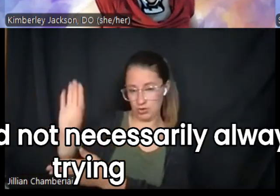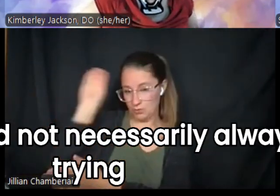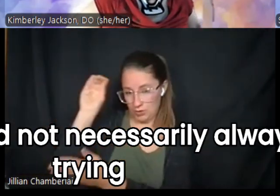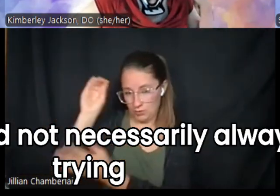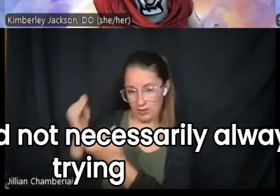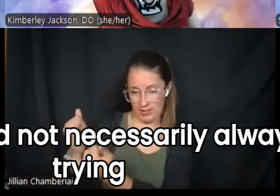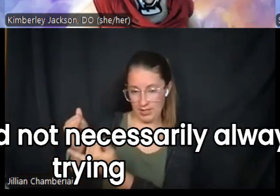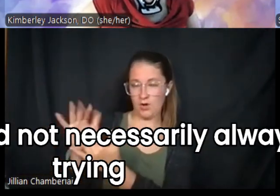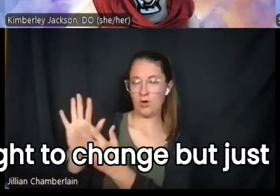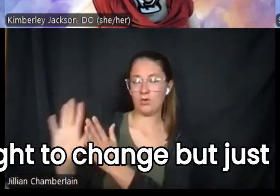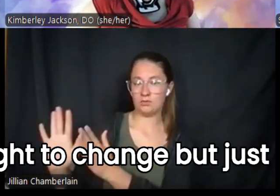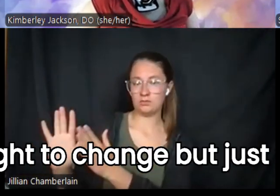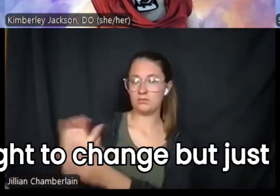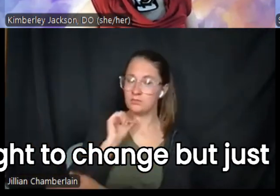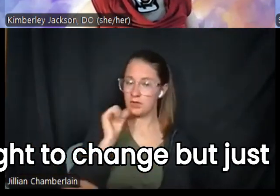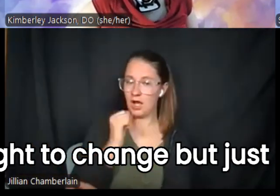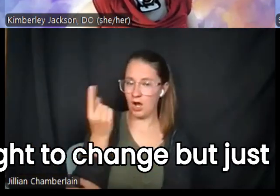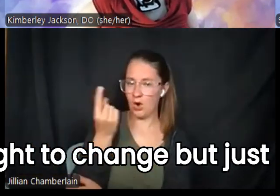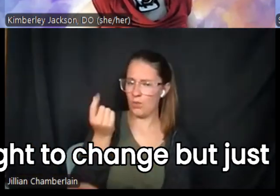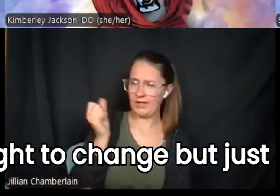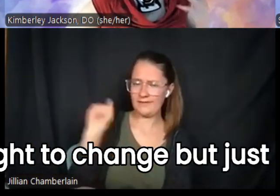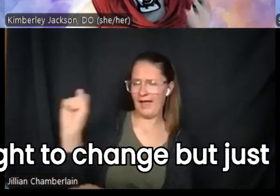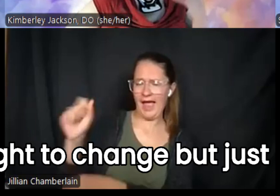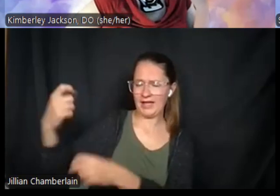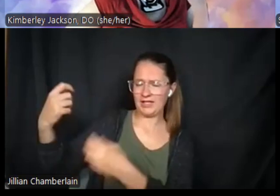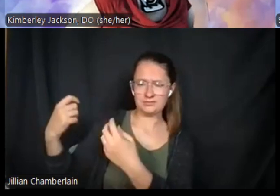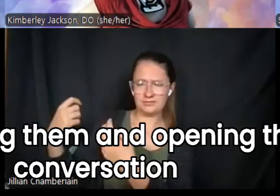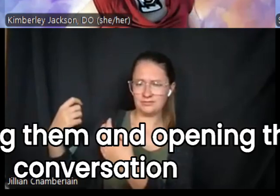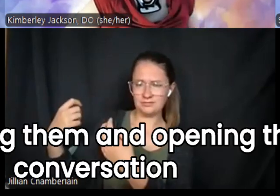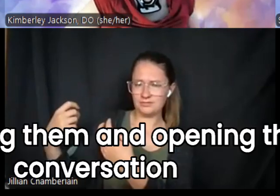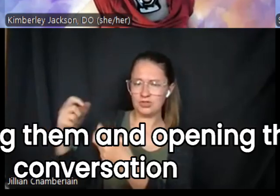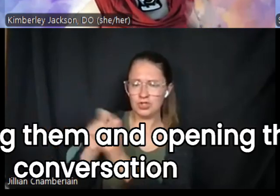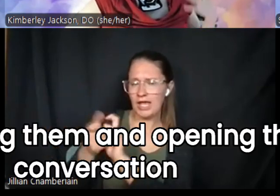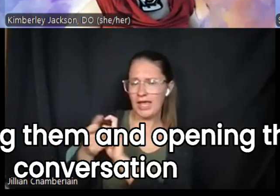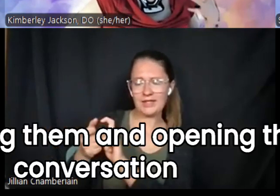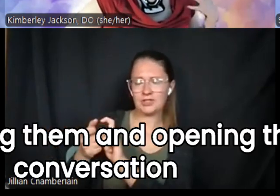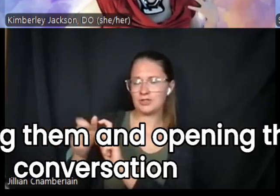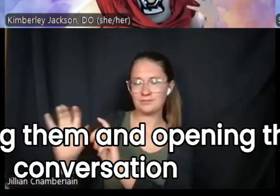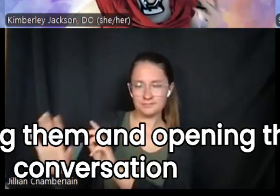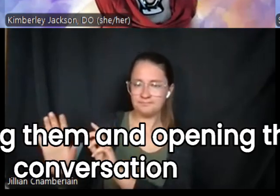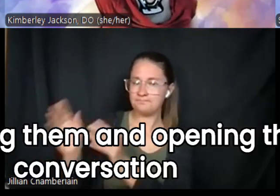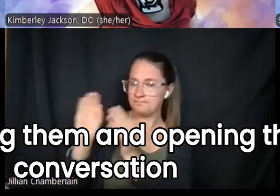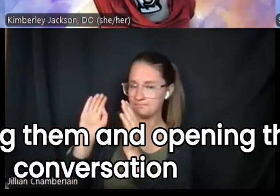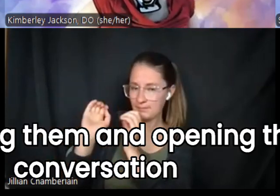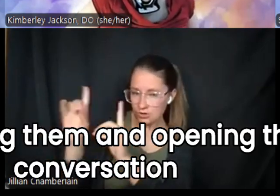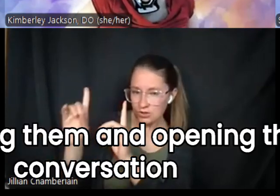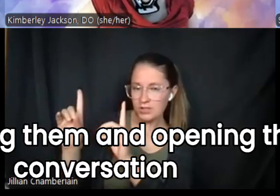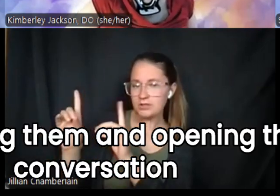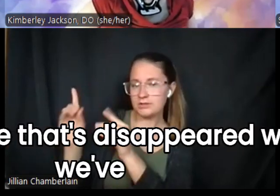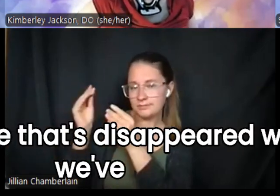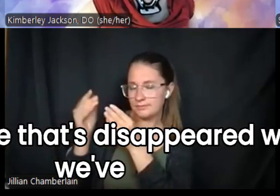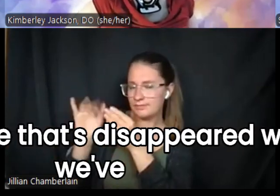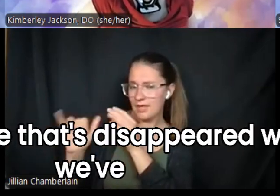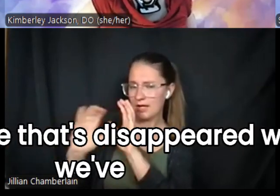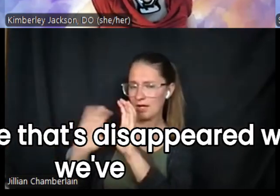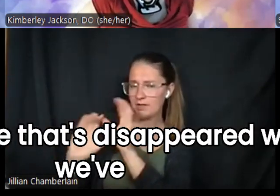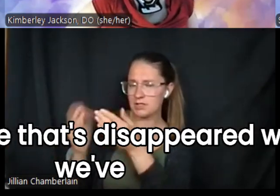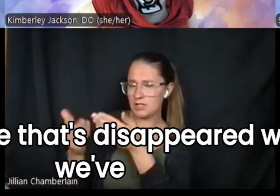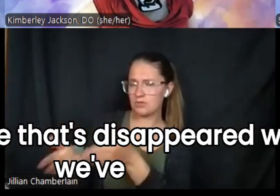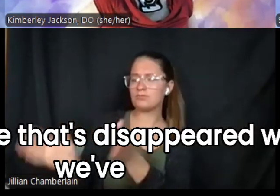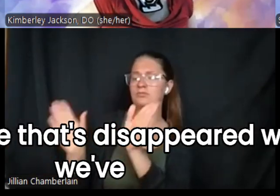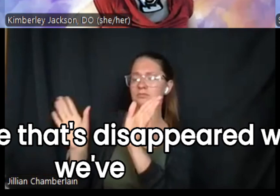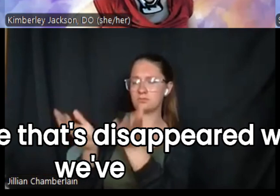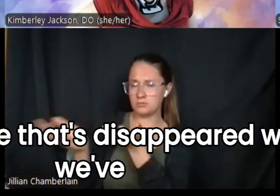not necessarily always be trying to fight to change, but just welcoming them and opening that conversation, that dialogue